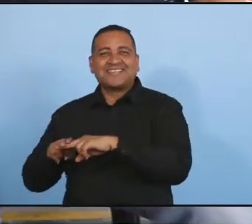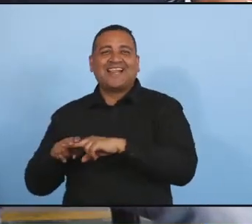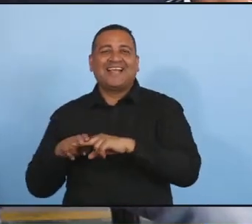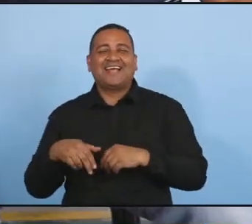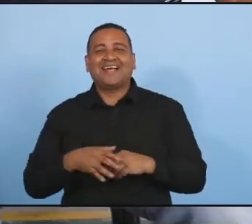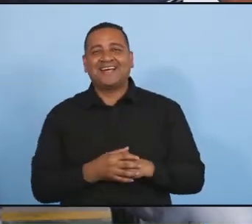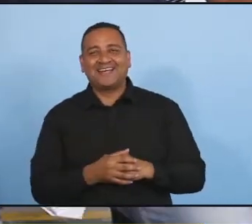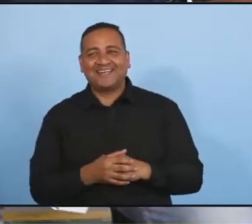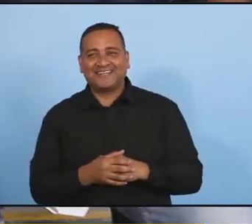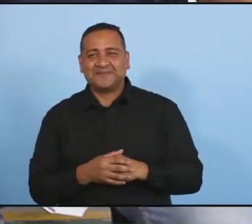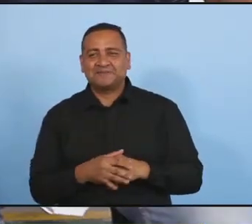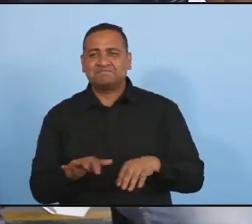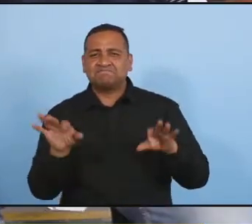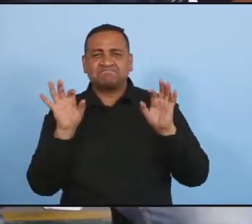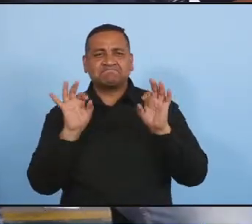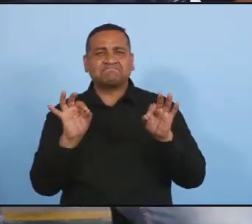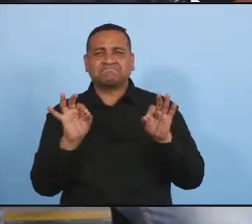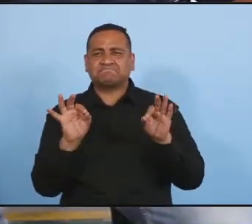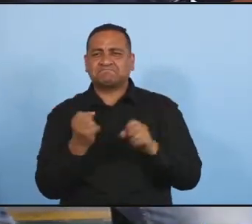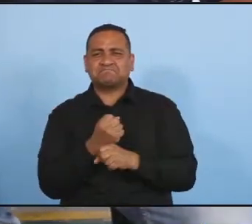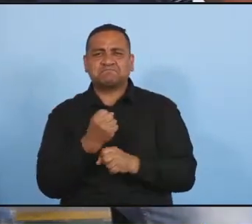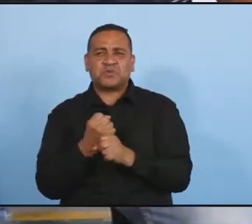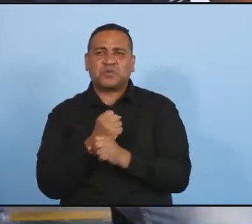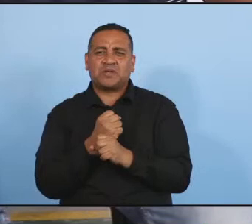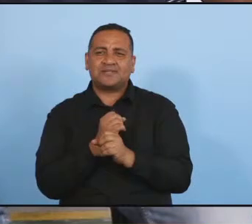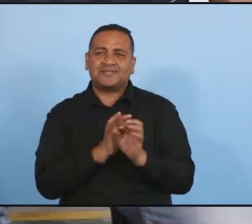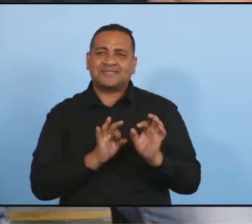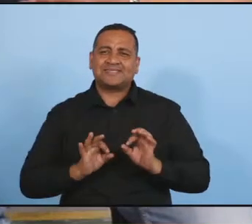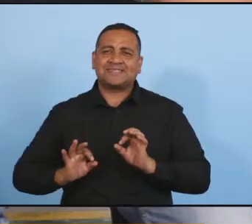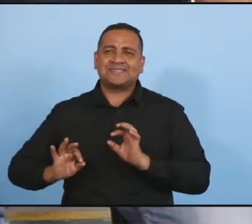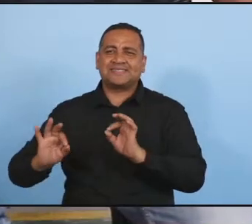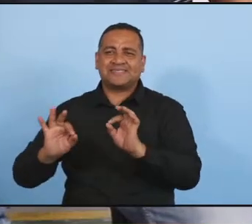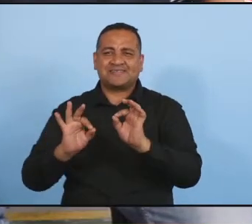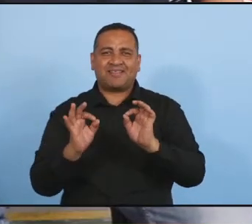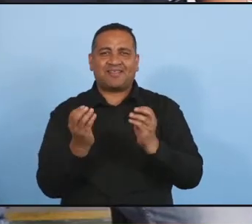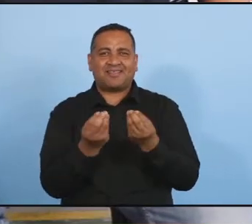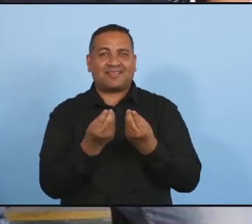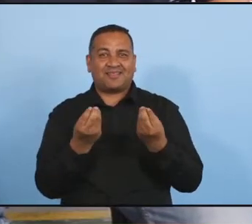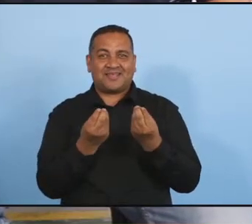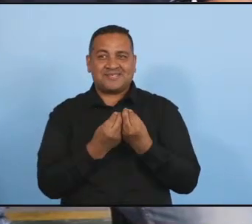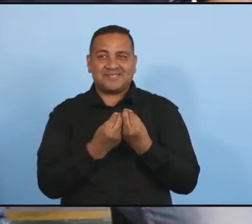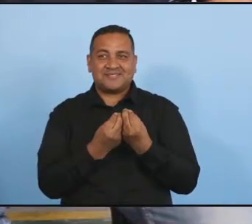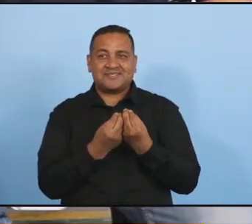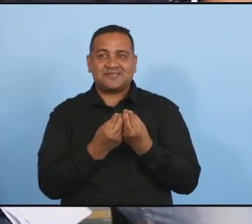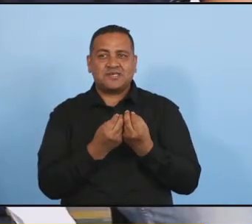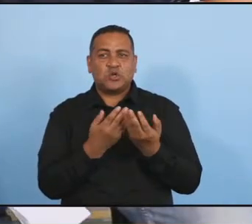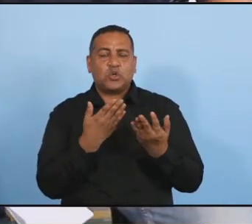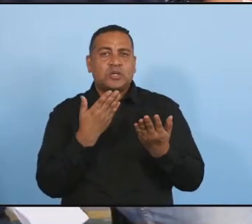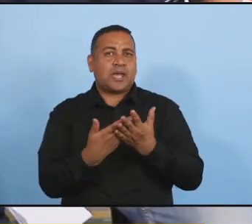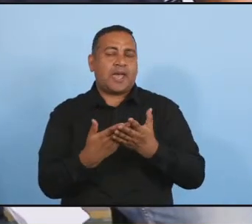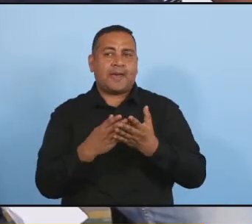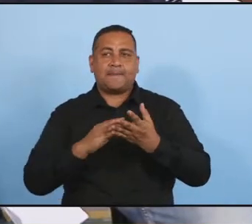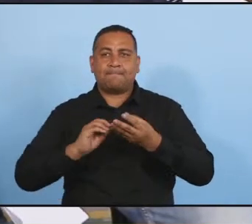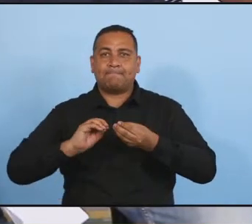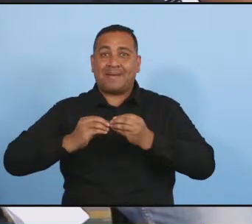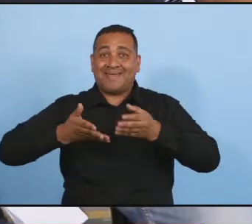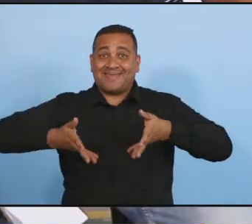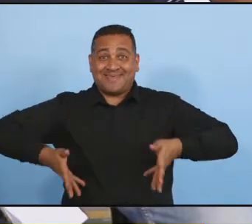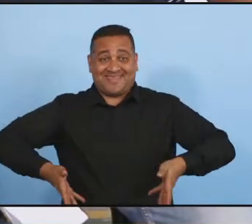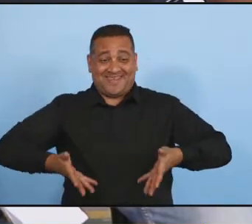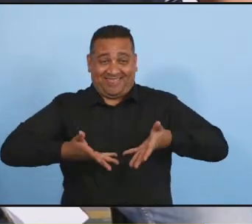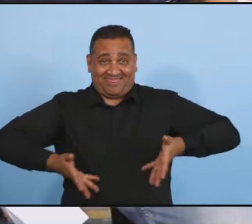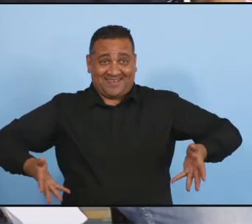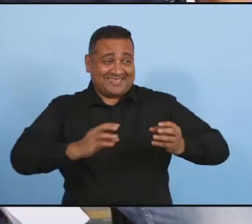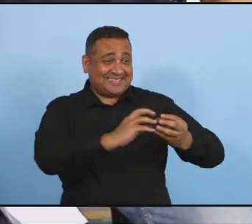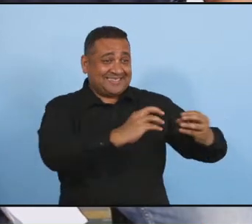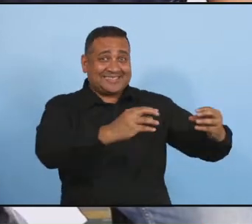looking. And so these are the bits that people. Yet you would manufacture here, you would do this here, this is